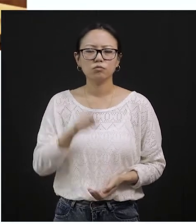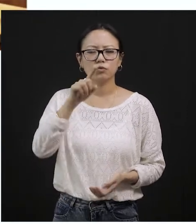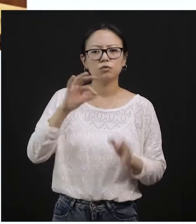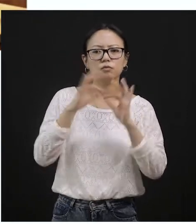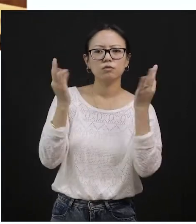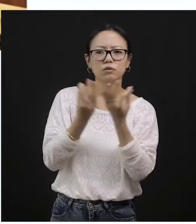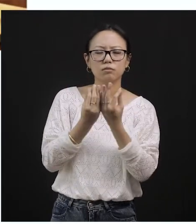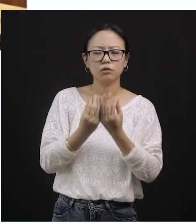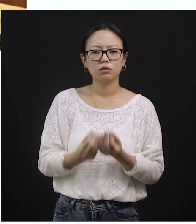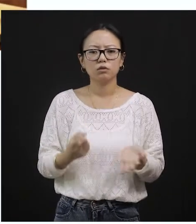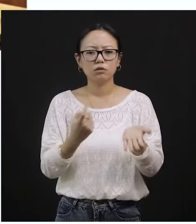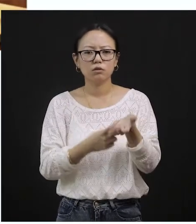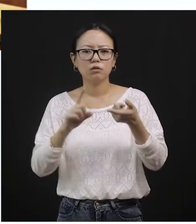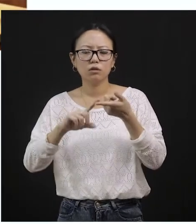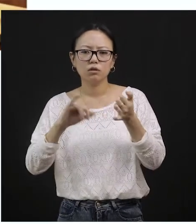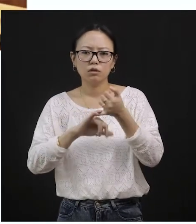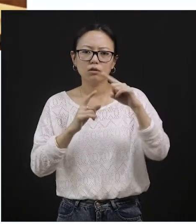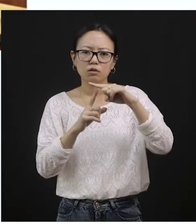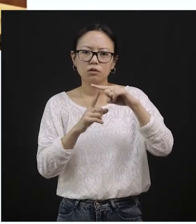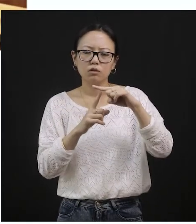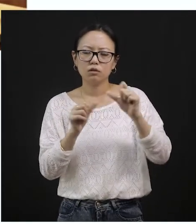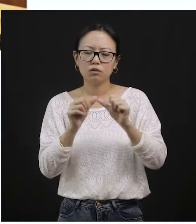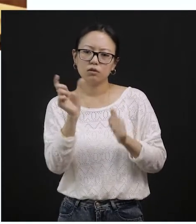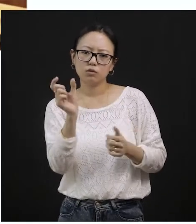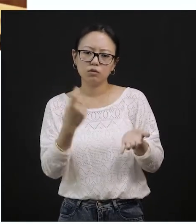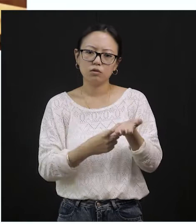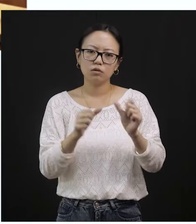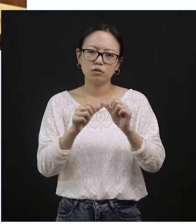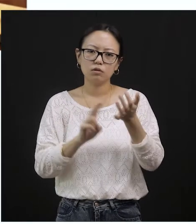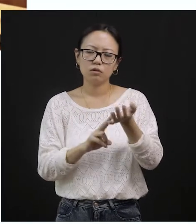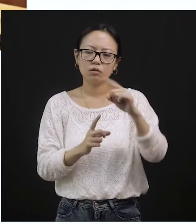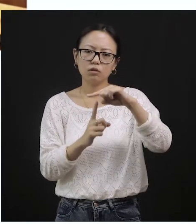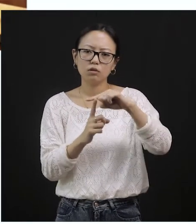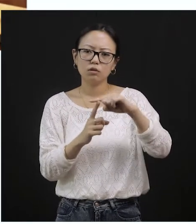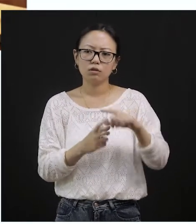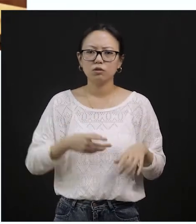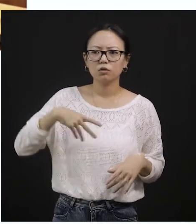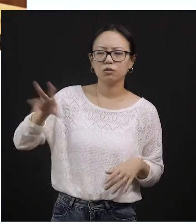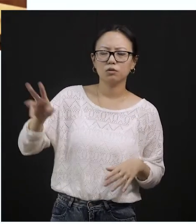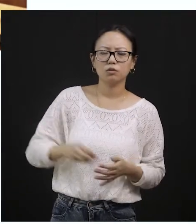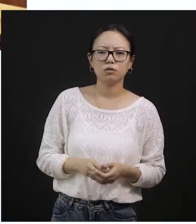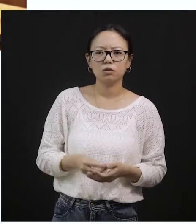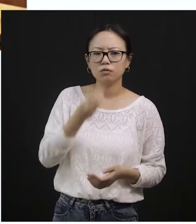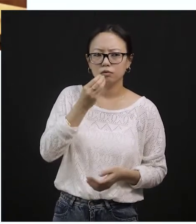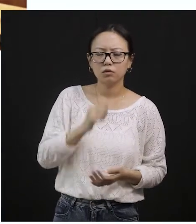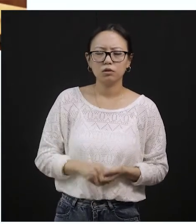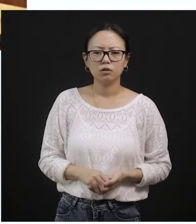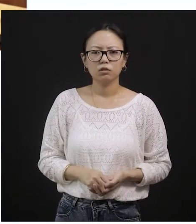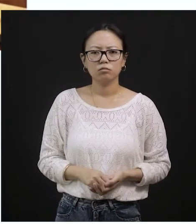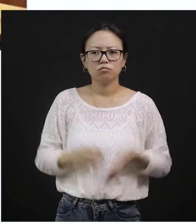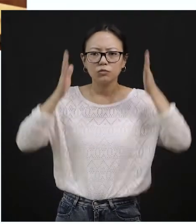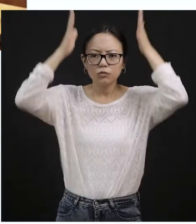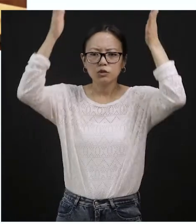families, you go and order, right? So once the chef is done preparing the food, they do not just come and give you lo